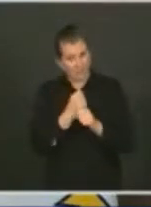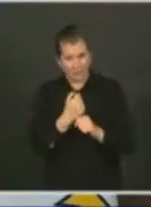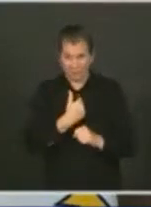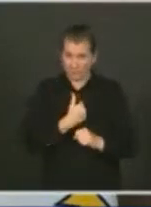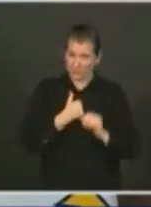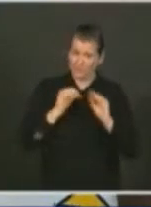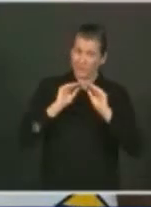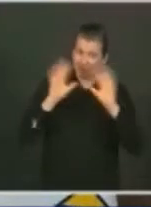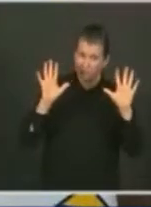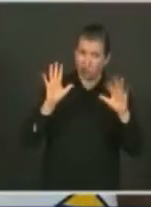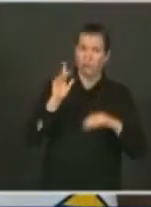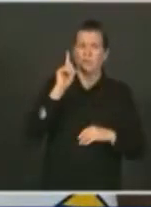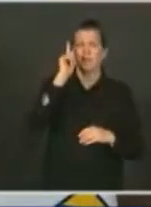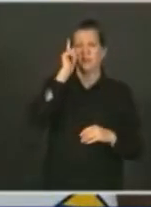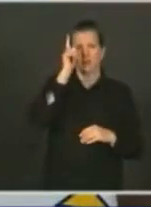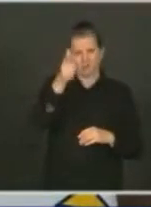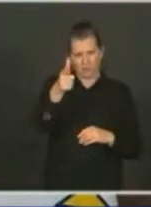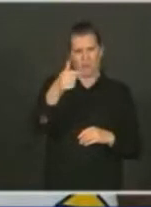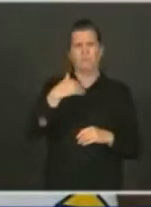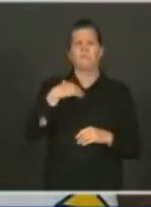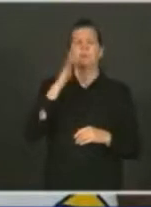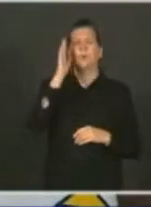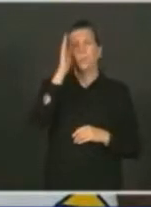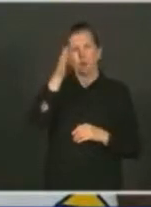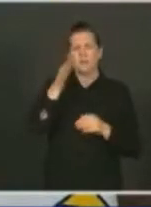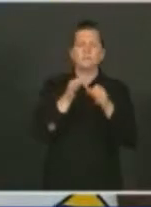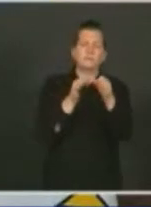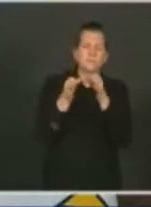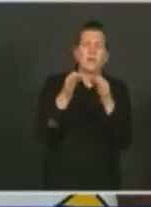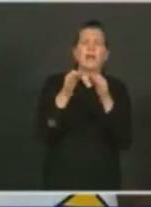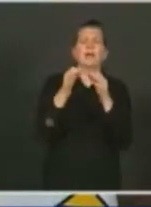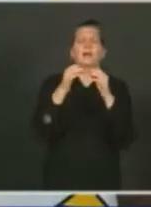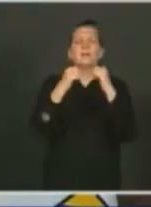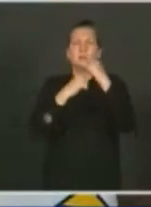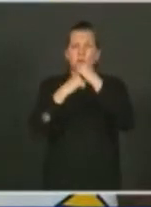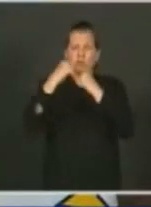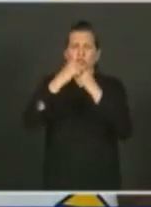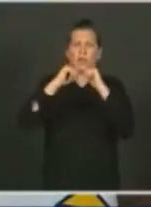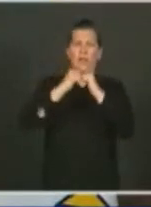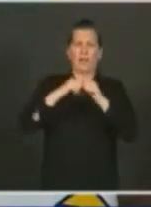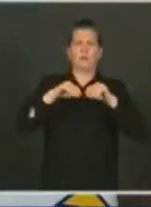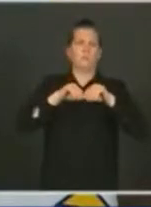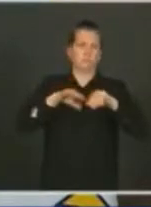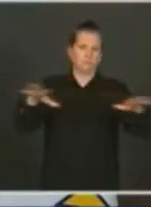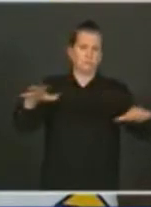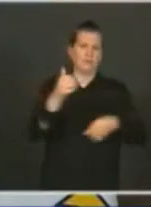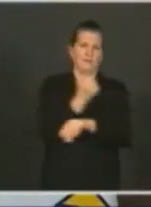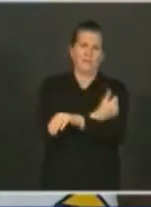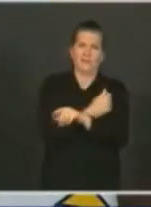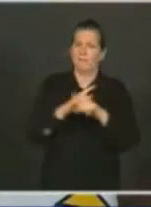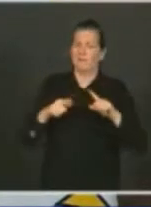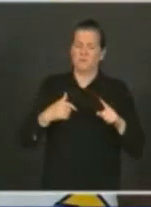whole presentation on how we're distributing the vaccine, but I think it's important for you to know we are making a plan now.